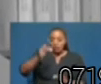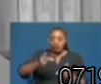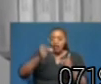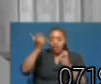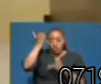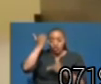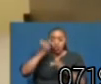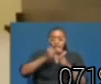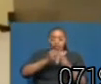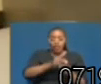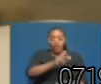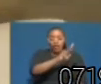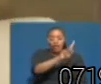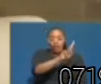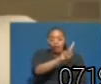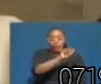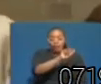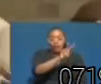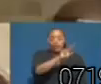Majanja.